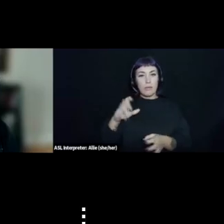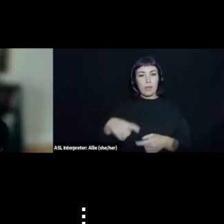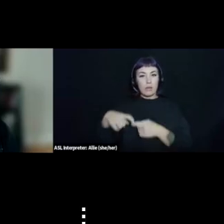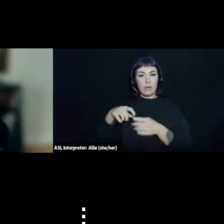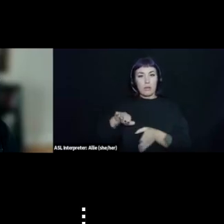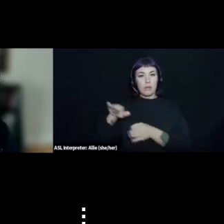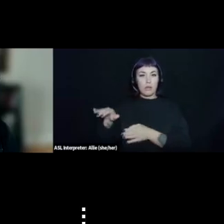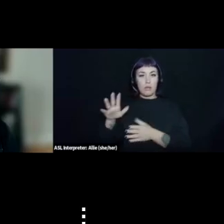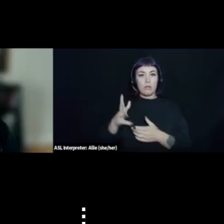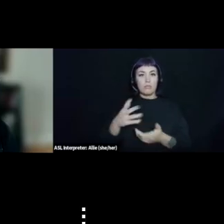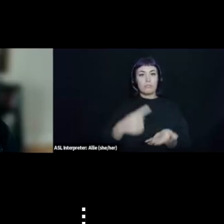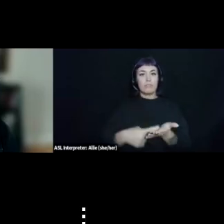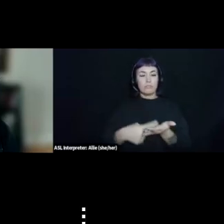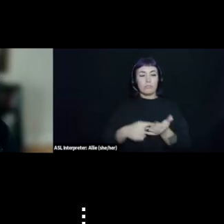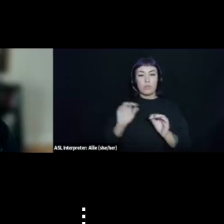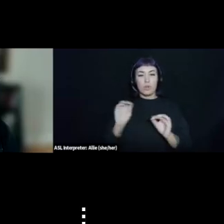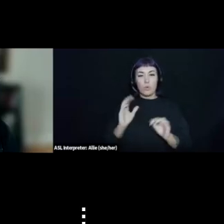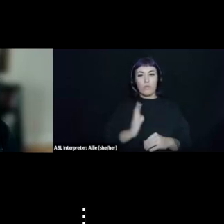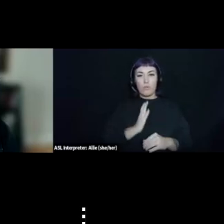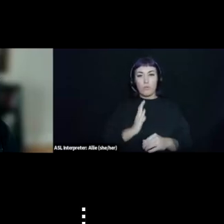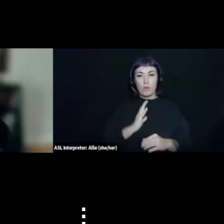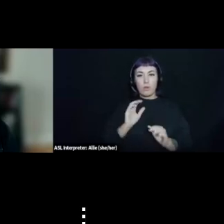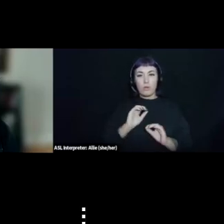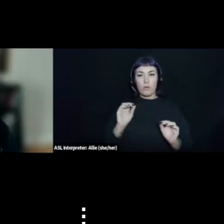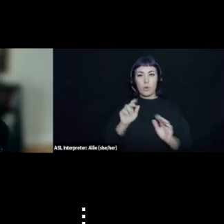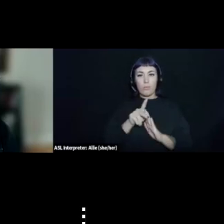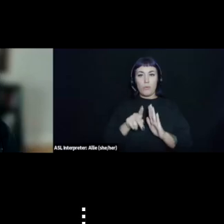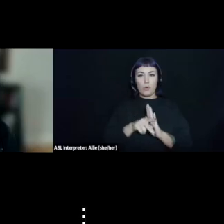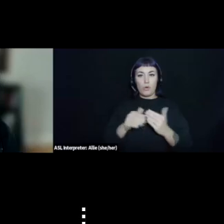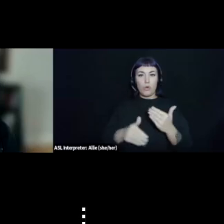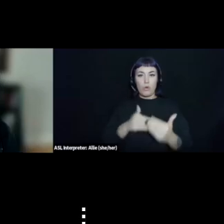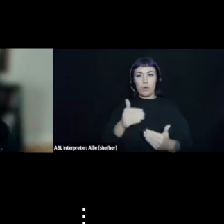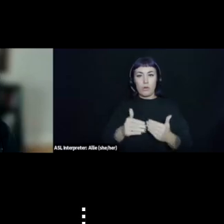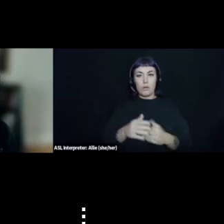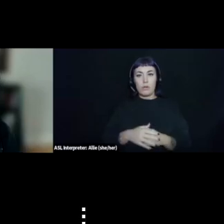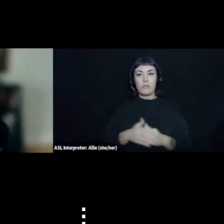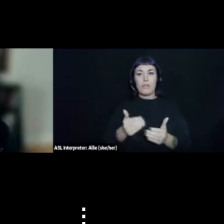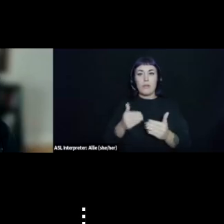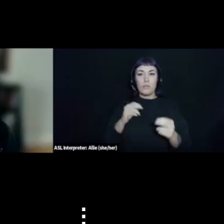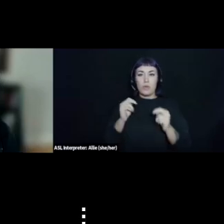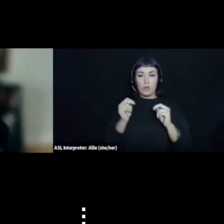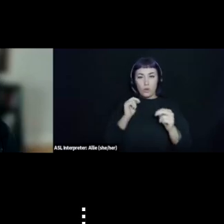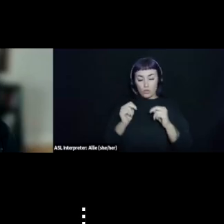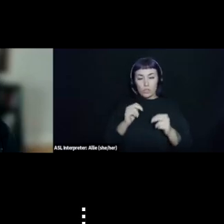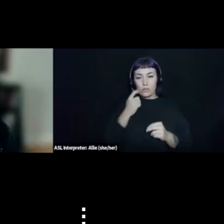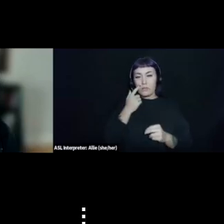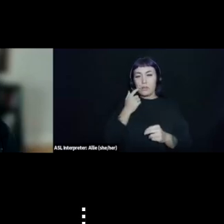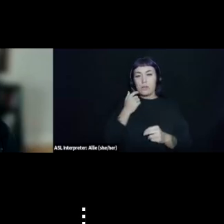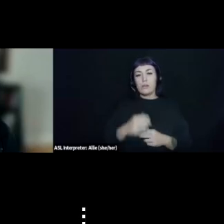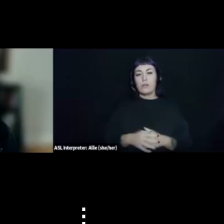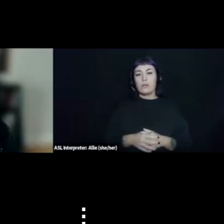to speak without any formalities or protocol of speech that they may have pre-negotiated in the dynamics